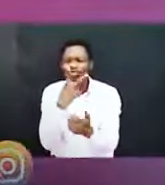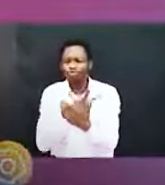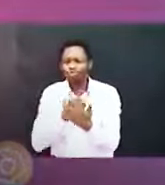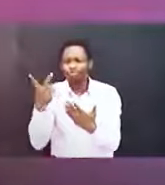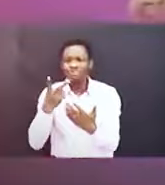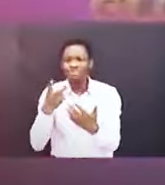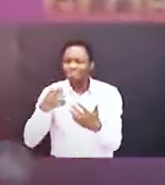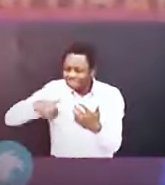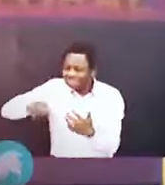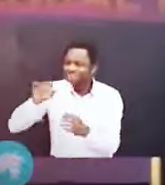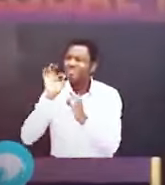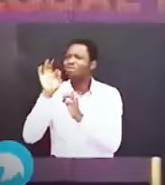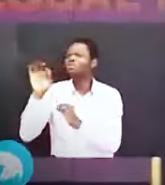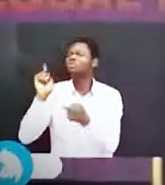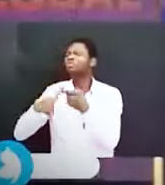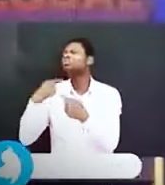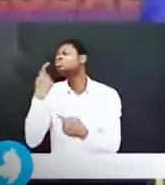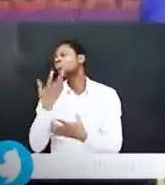still preaching to who?